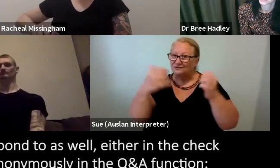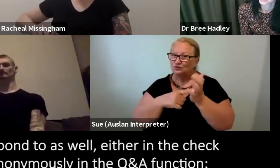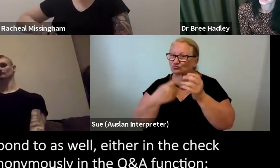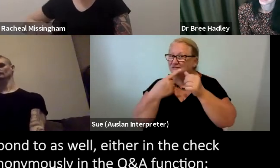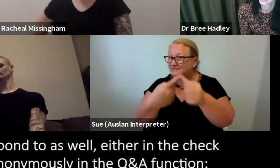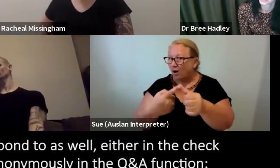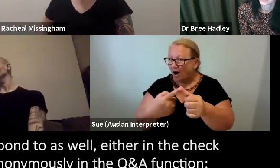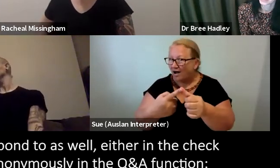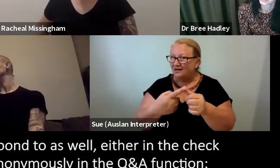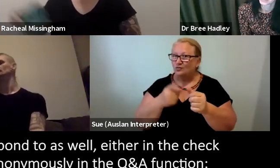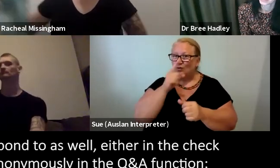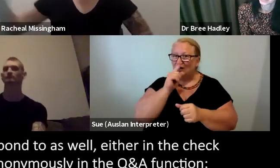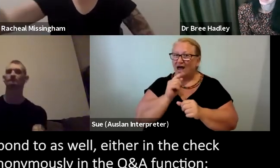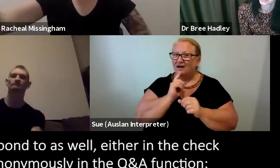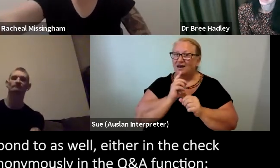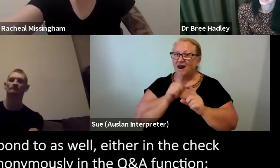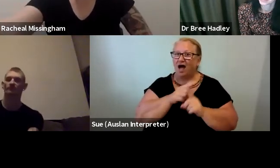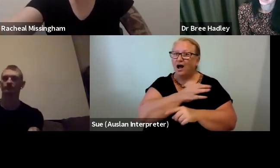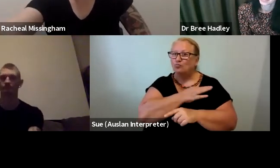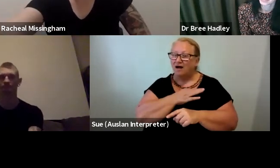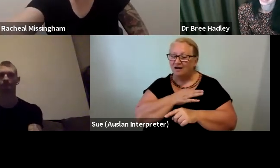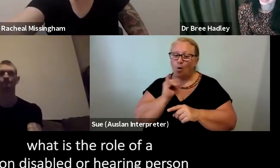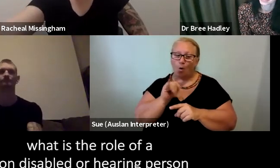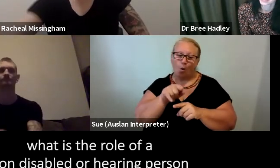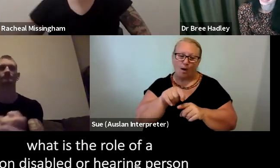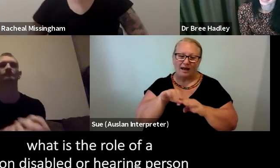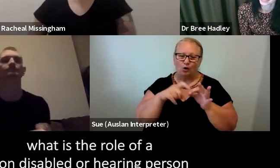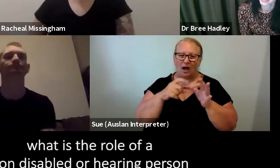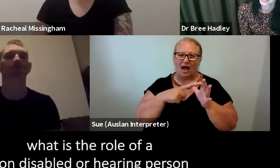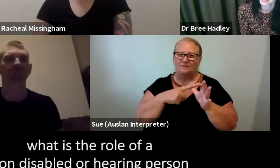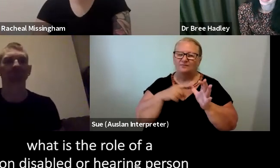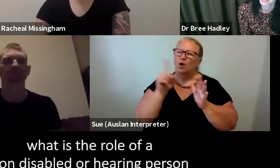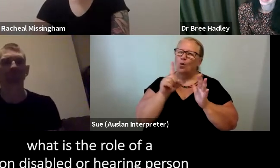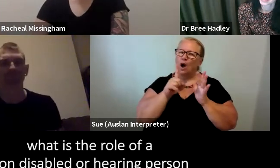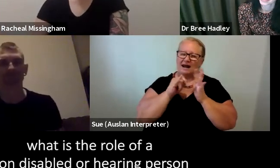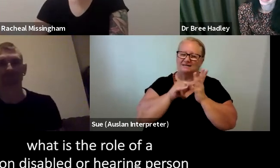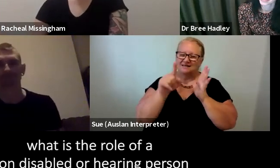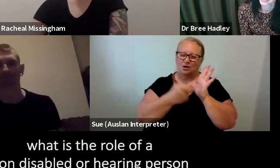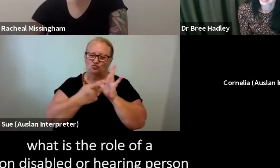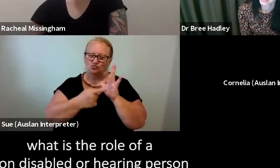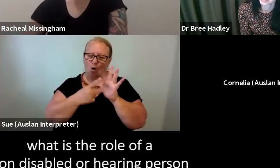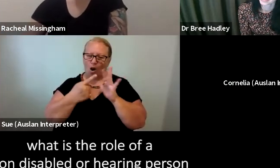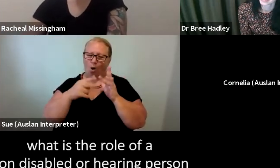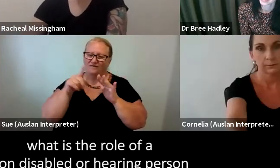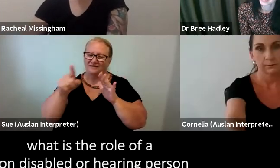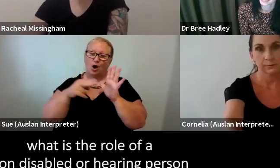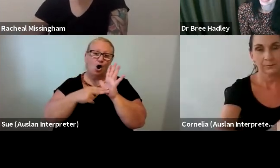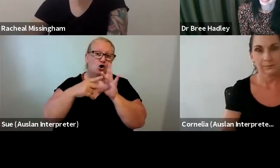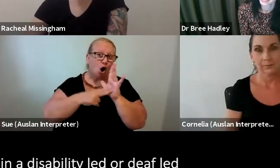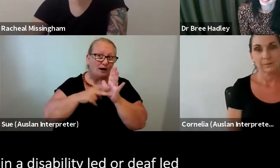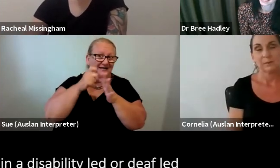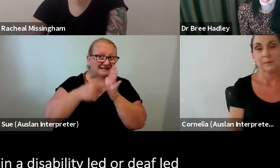chat or anonymously in the Q&A function. What is the role of a non-disabled or hearing